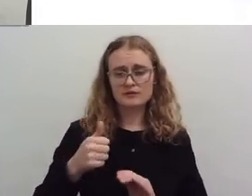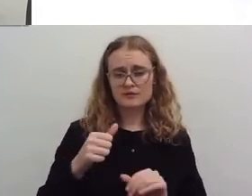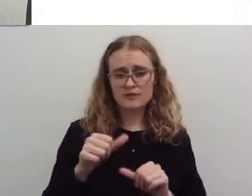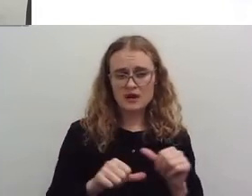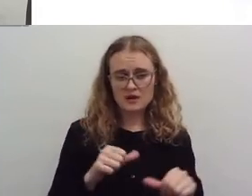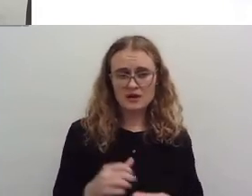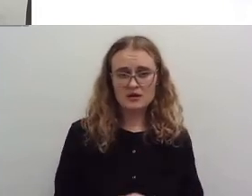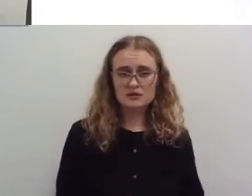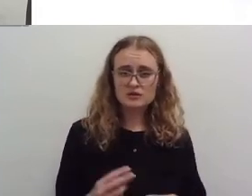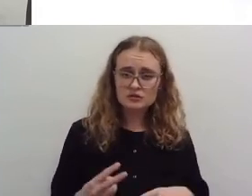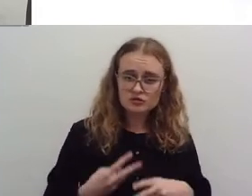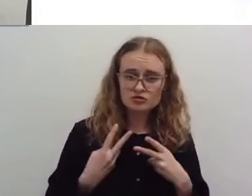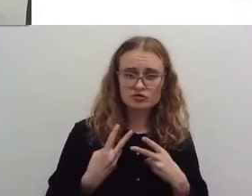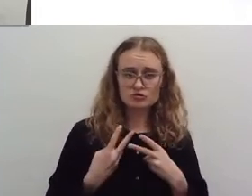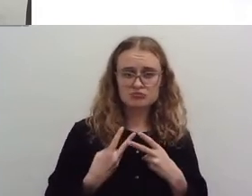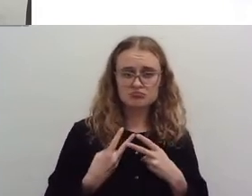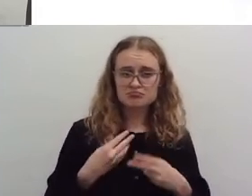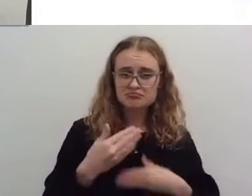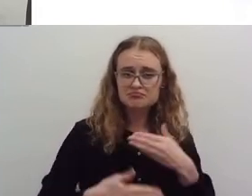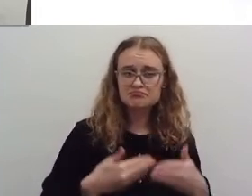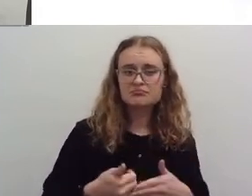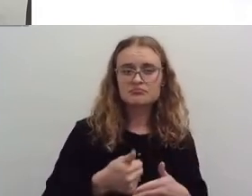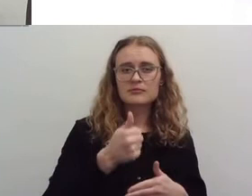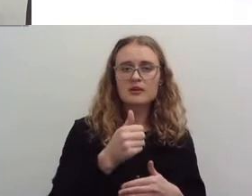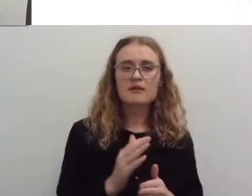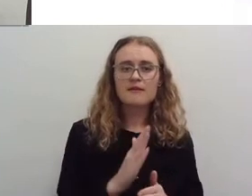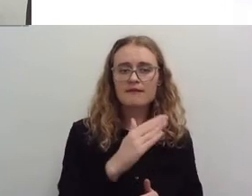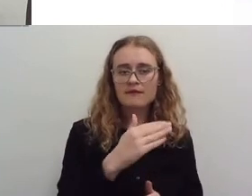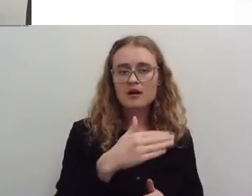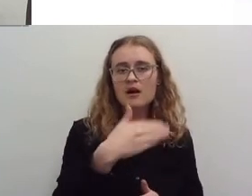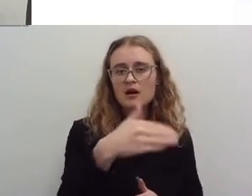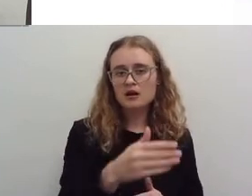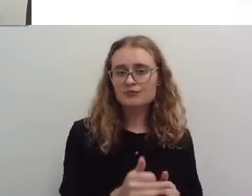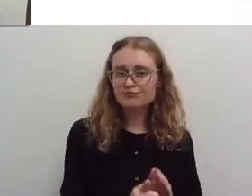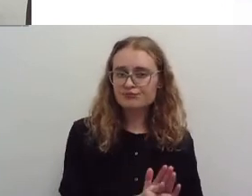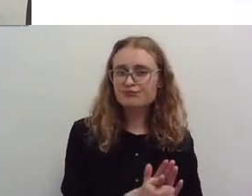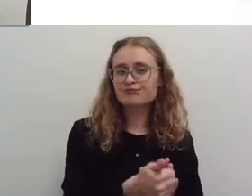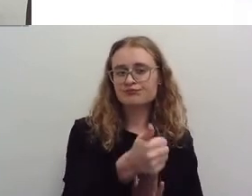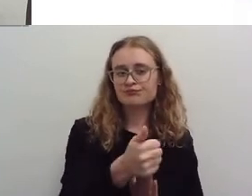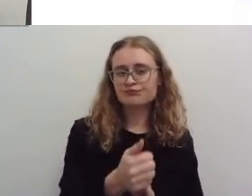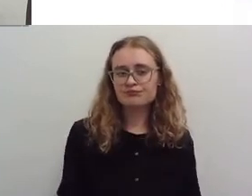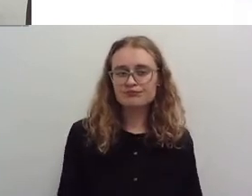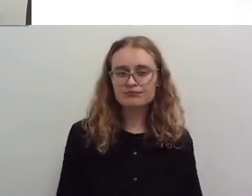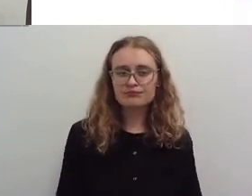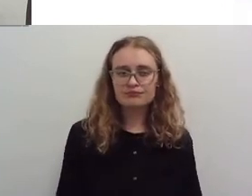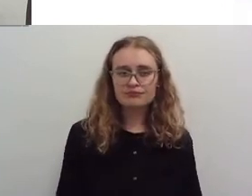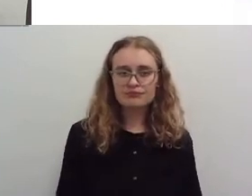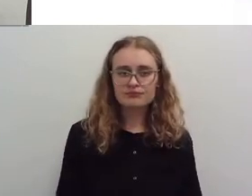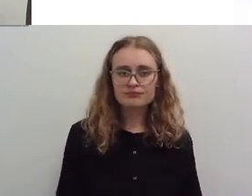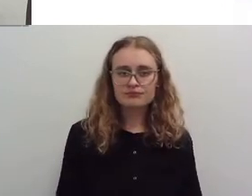the information and evidence that we have gathered over the past 2 years and trying to